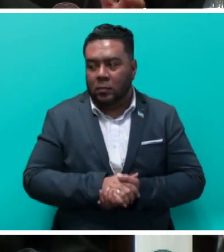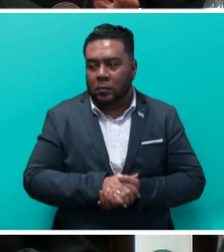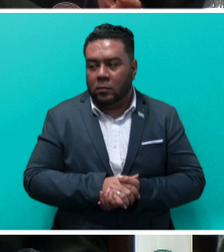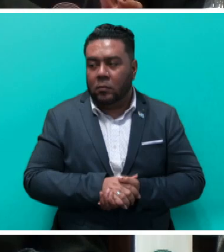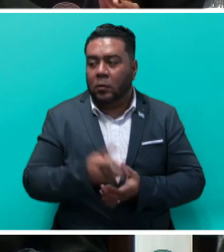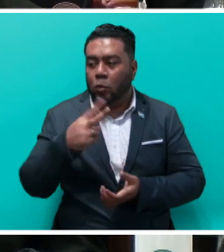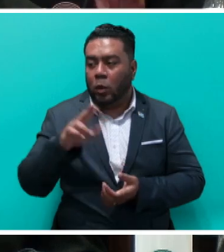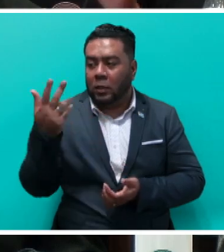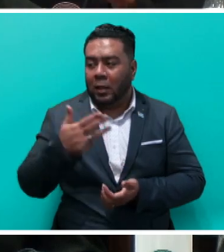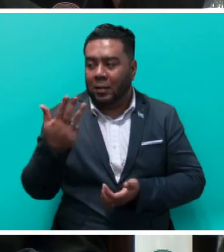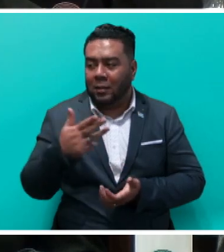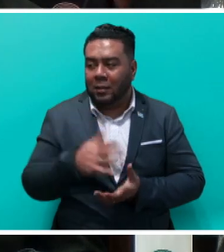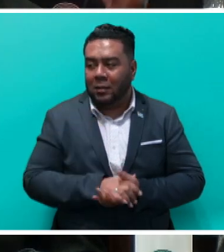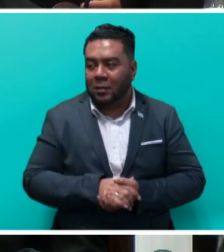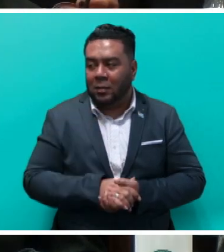2019,